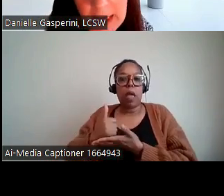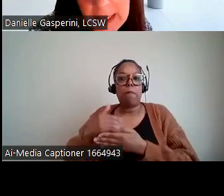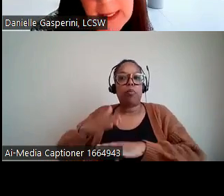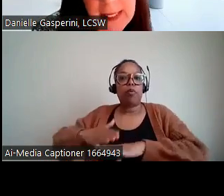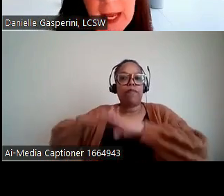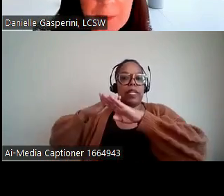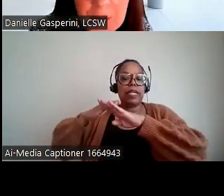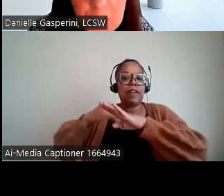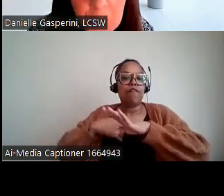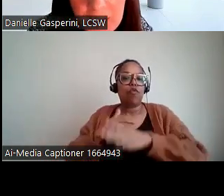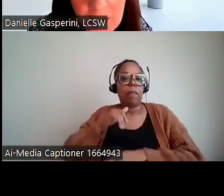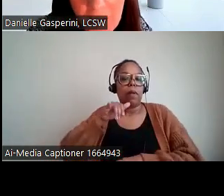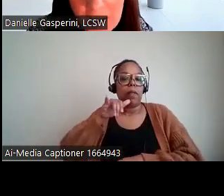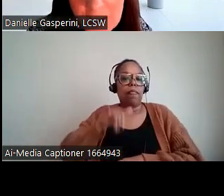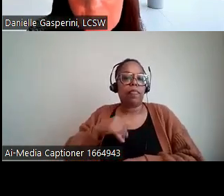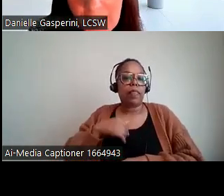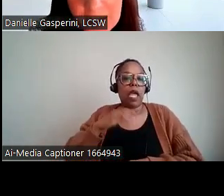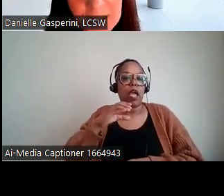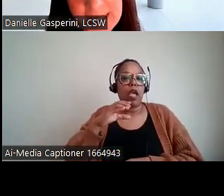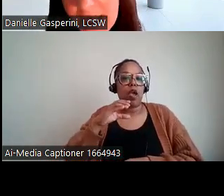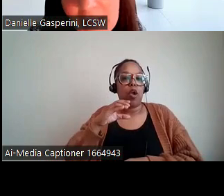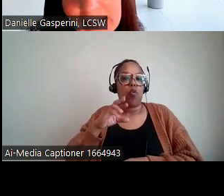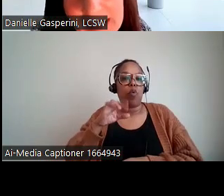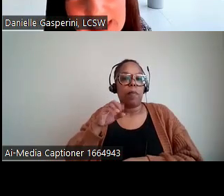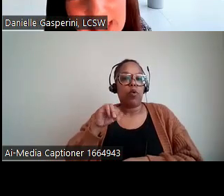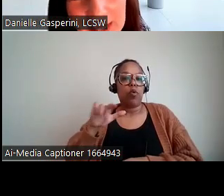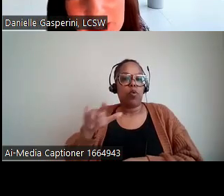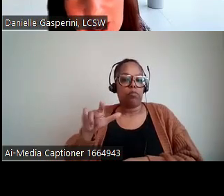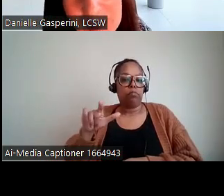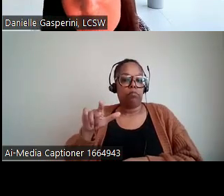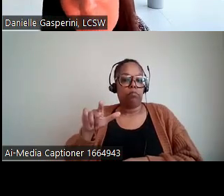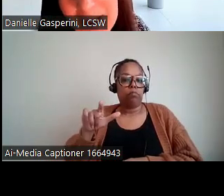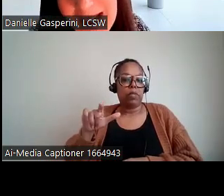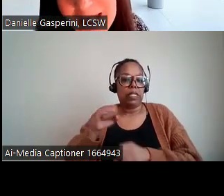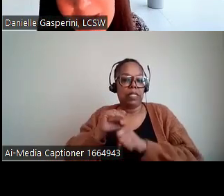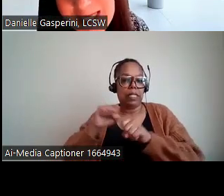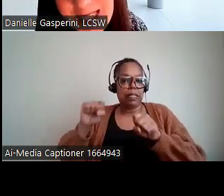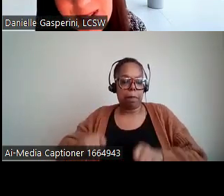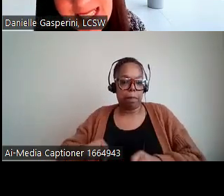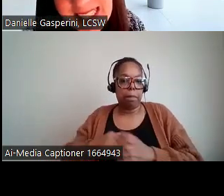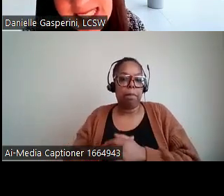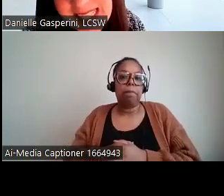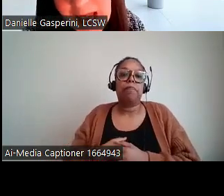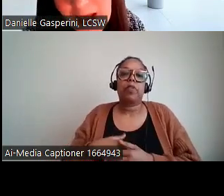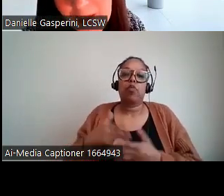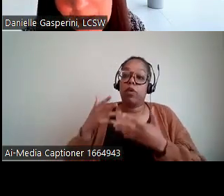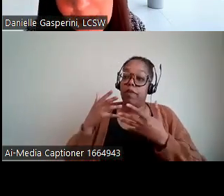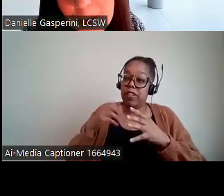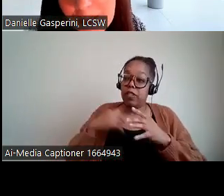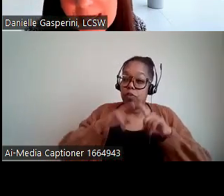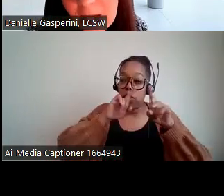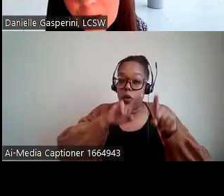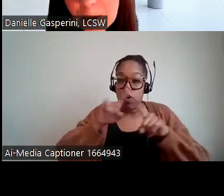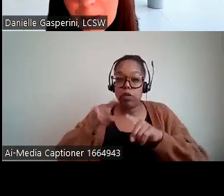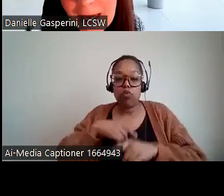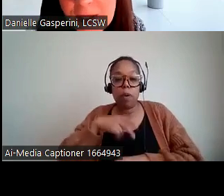PTA meetings. So we have gone to lots of PTA meetings and spoken at the PTA meetings, put